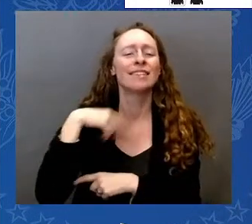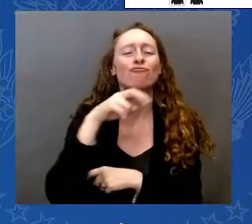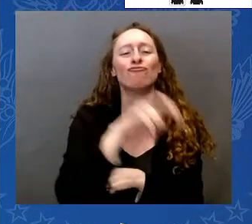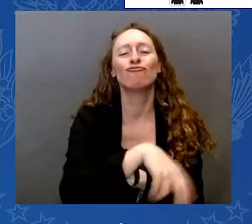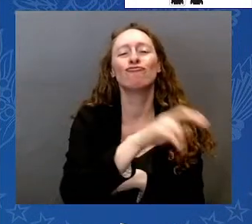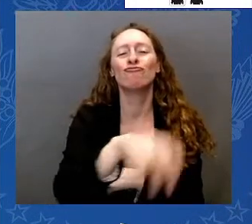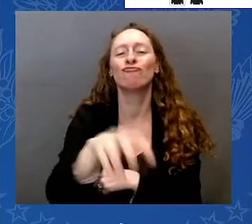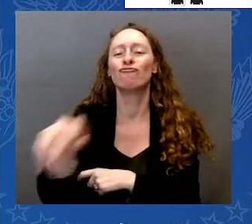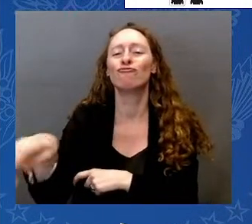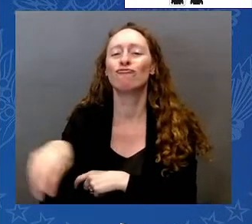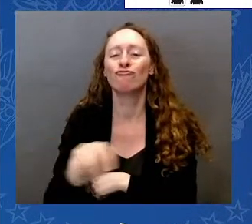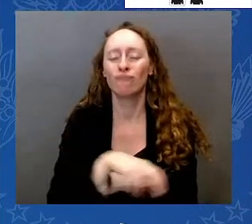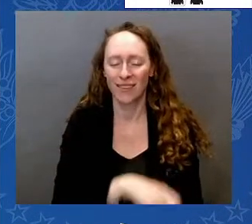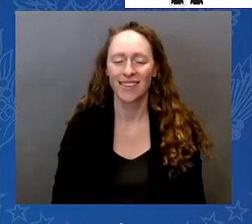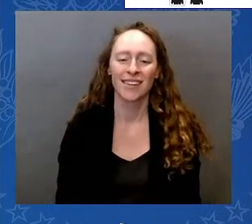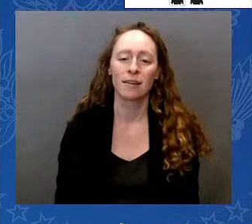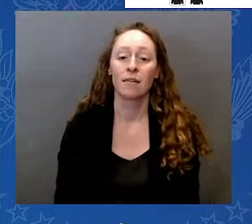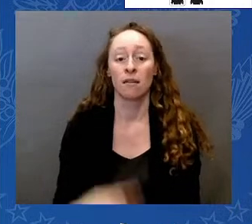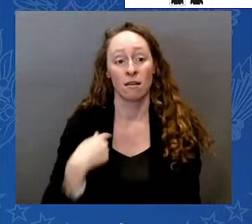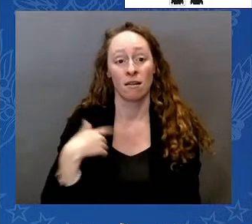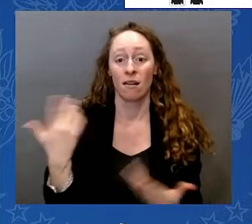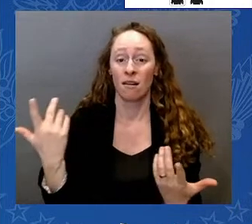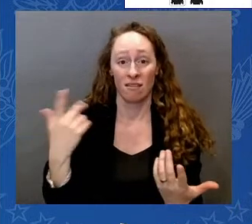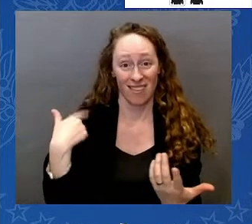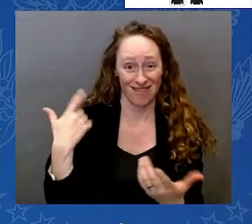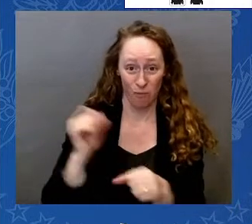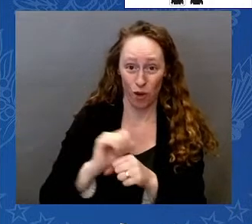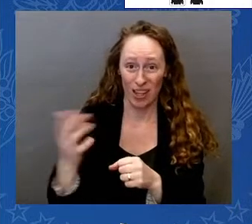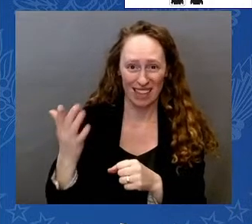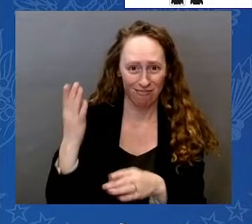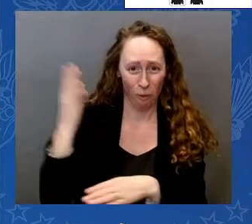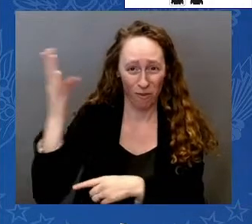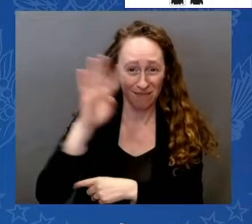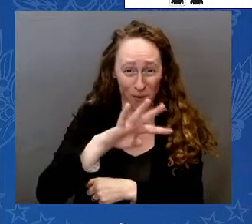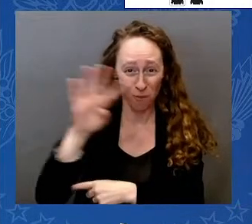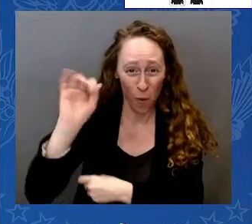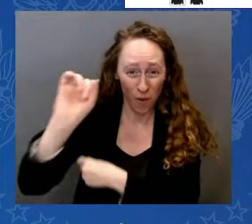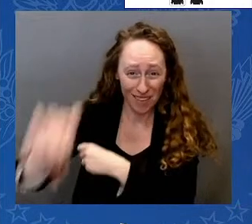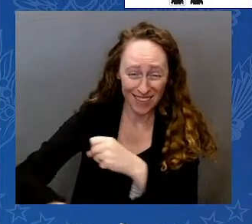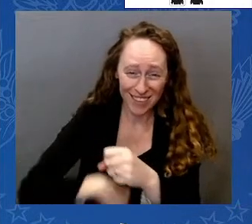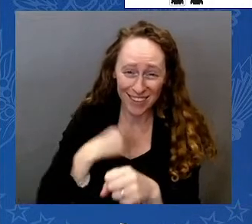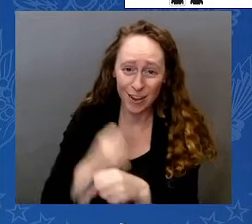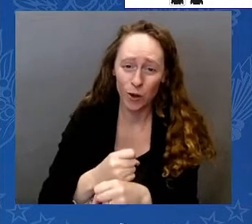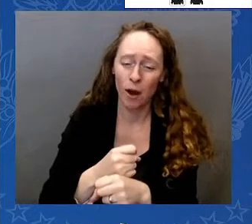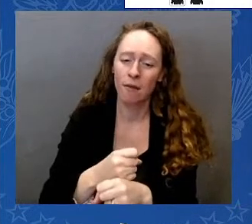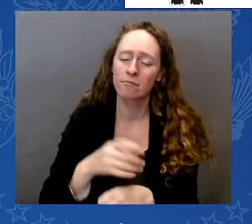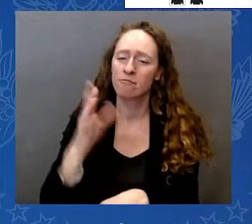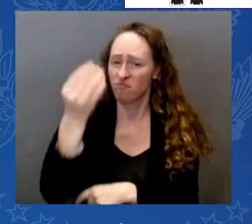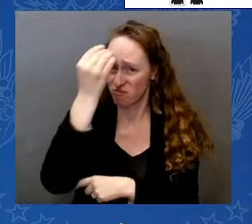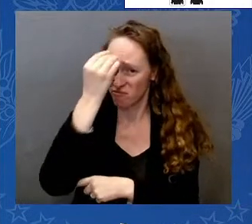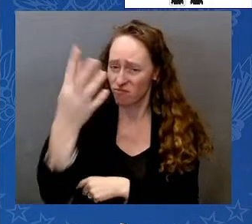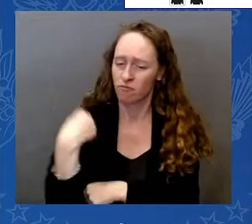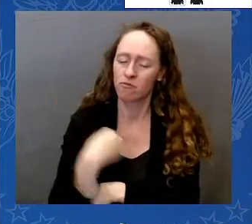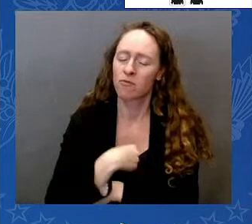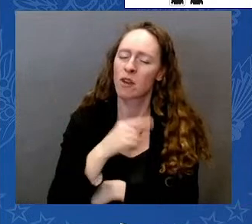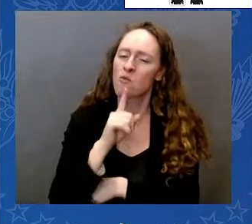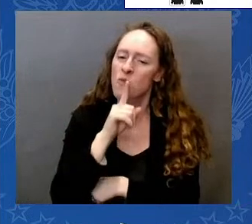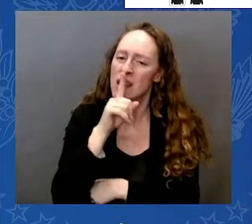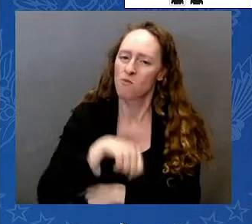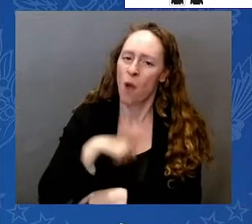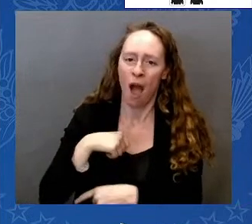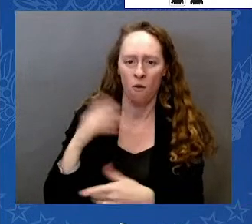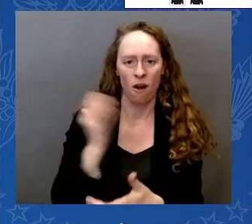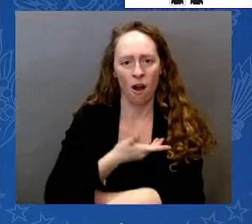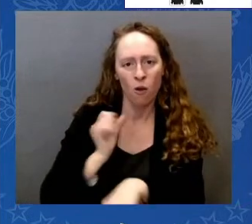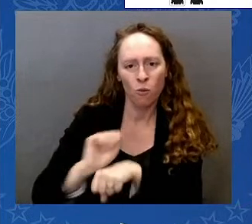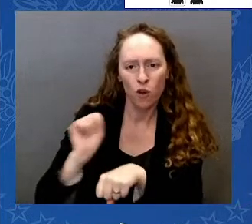part of building America's best powertrain to power its best trucks. I'm so grateful to be here with all